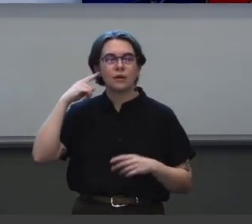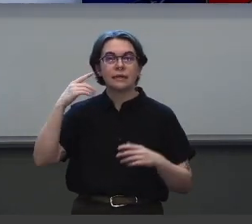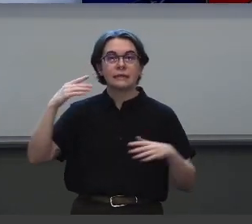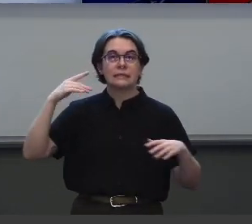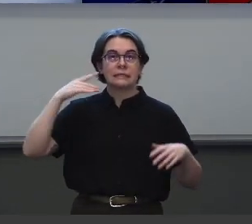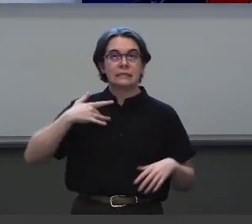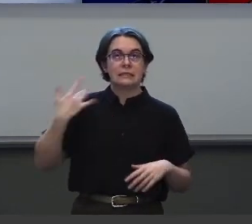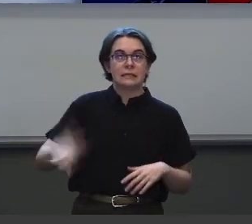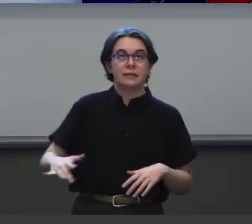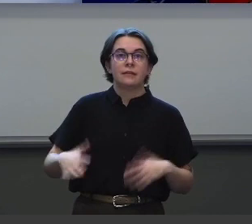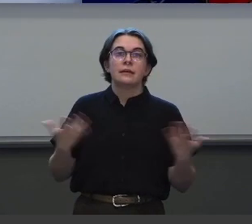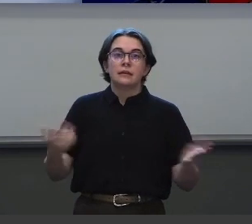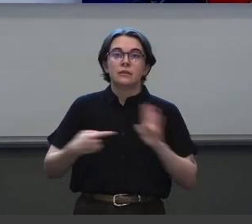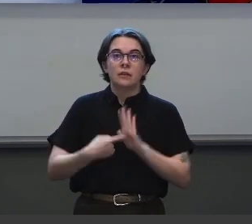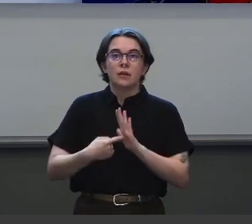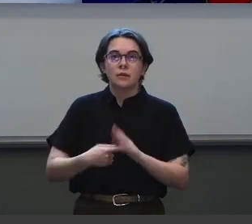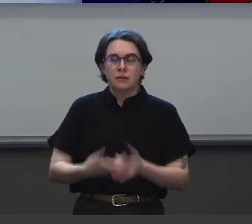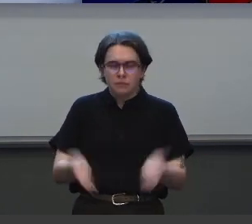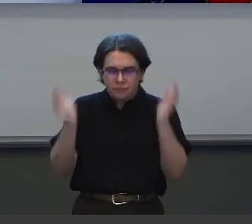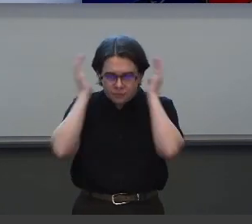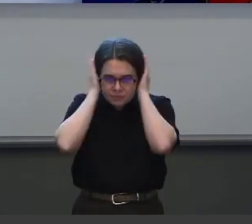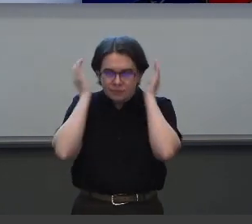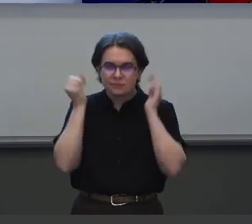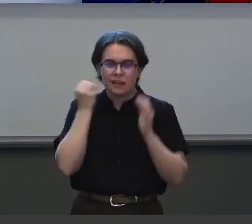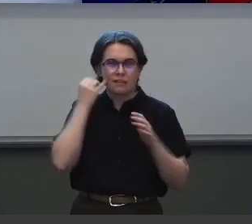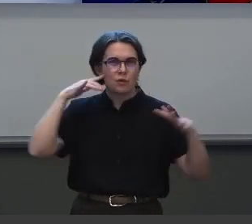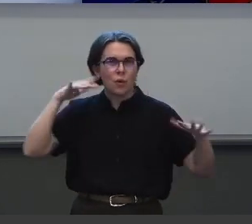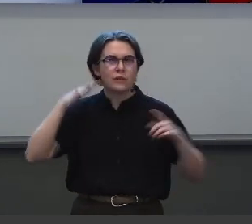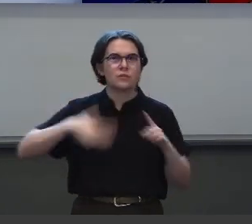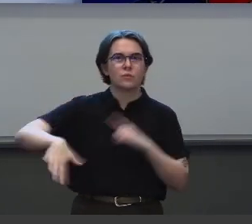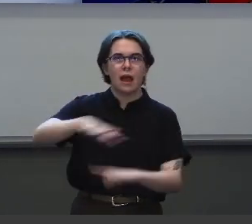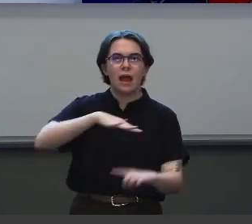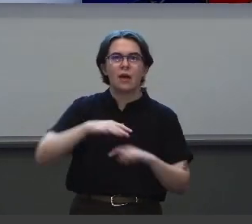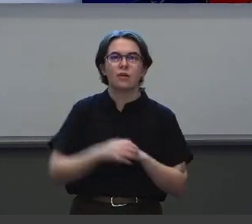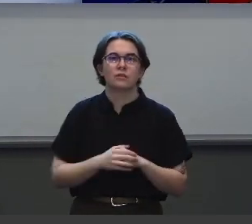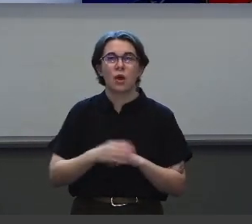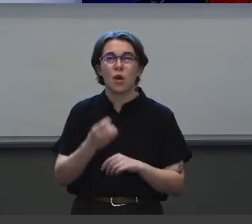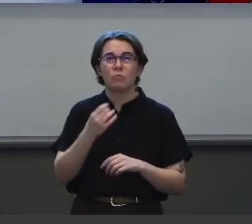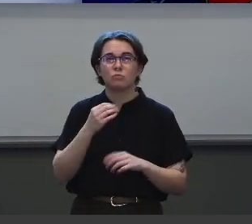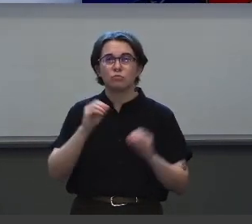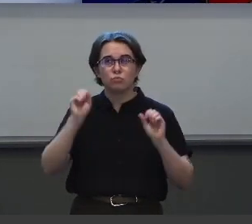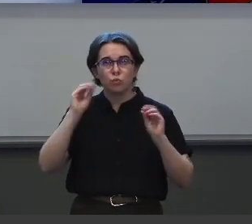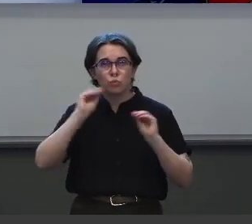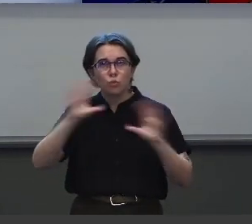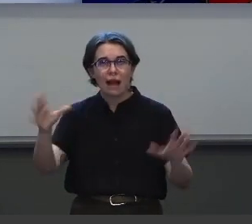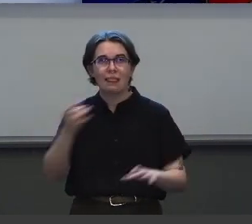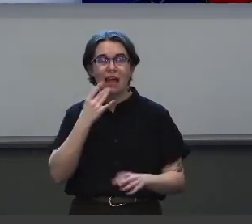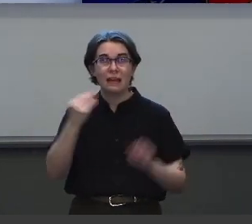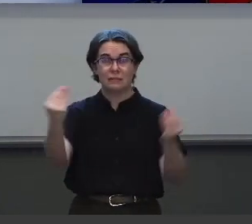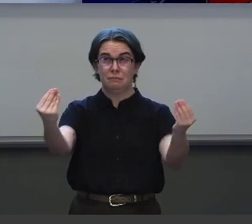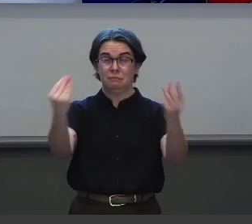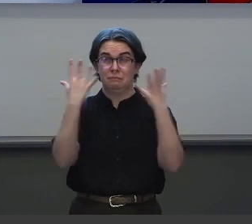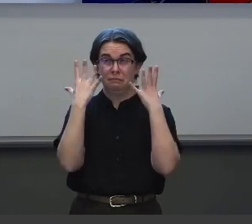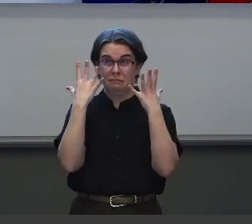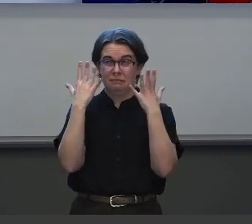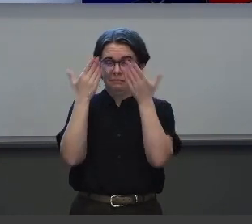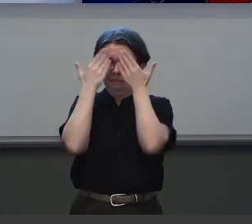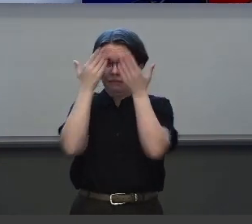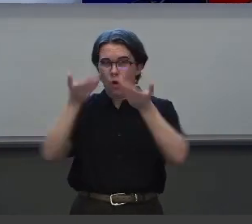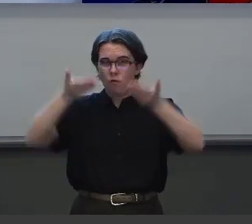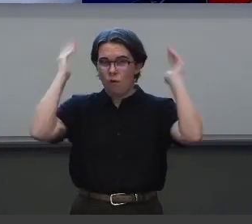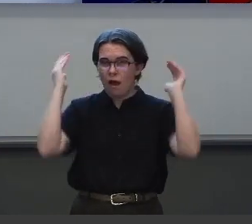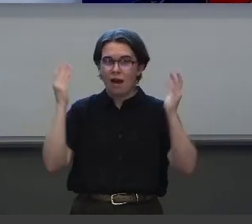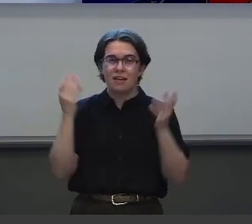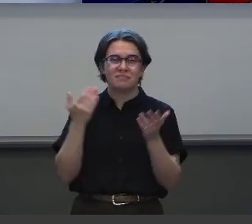is bothered by bright lights after others have adapted to light, and responds negatively to unexpected or loud